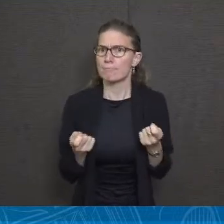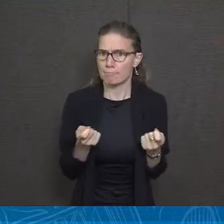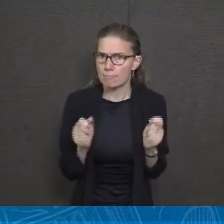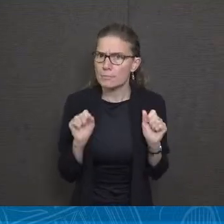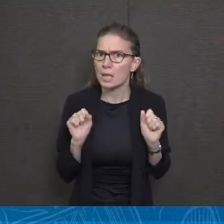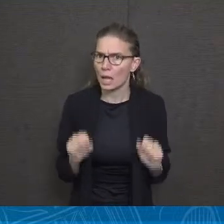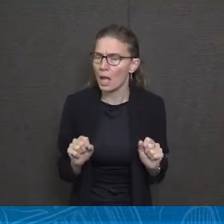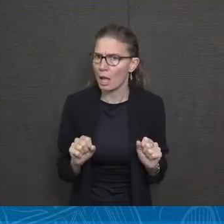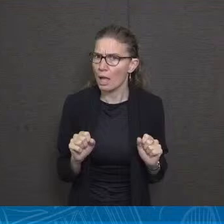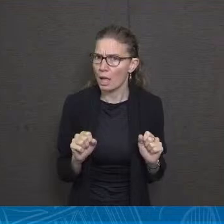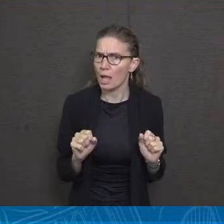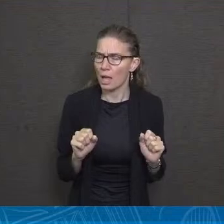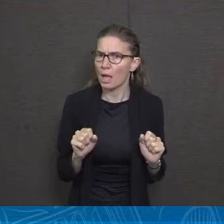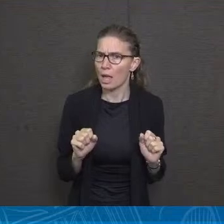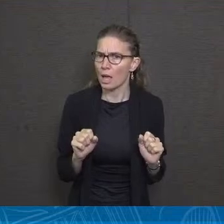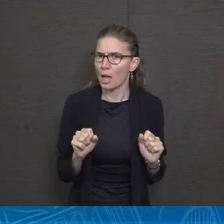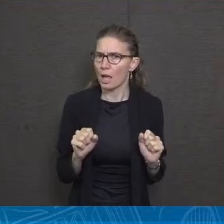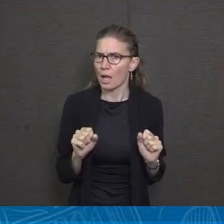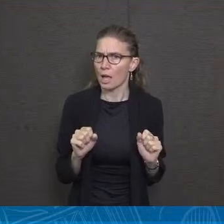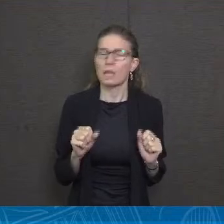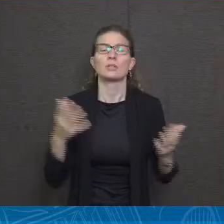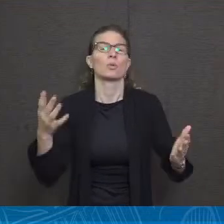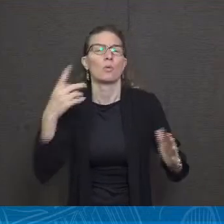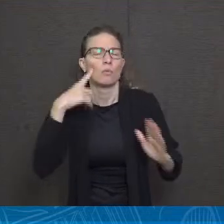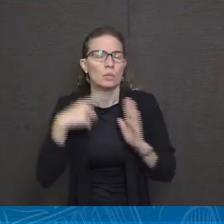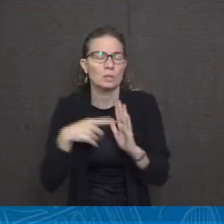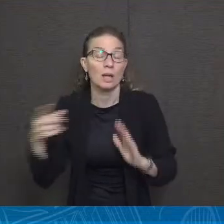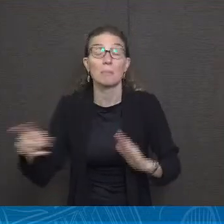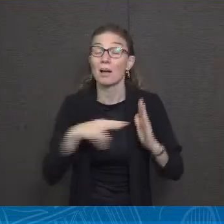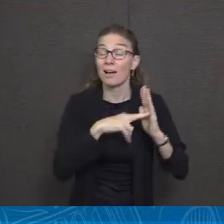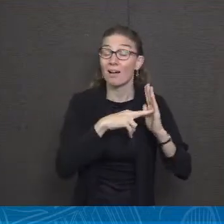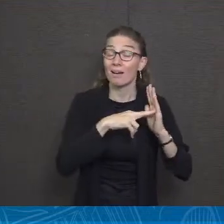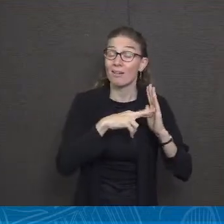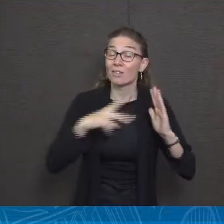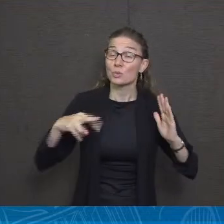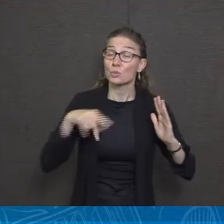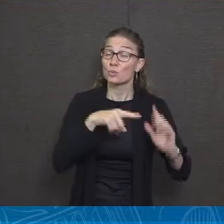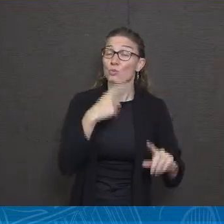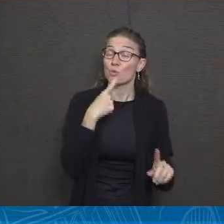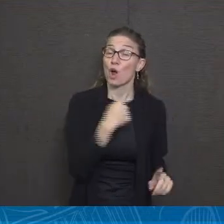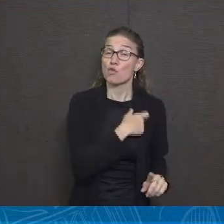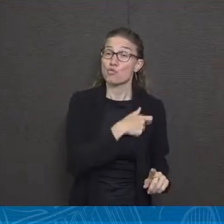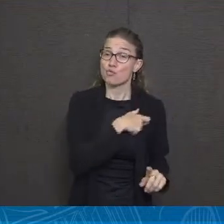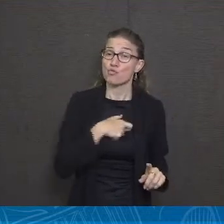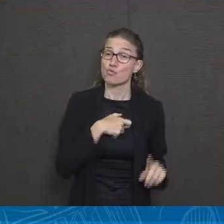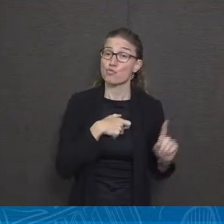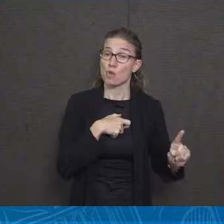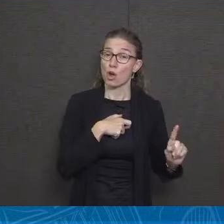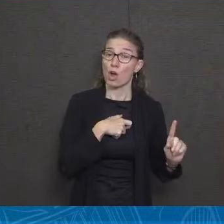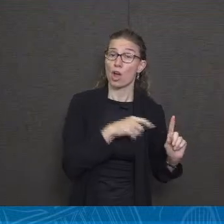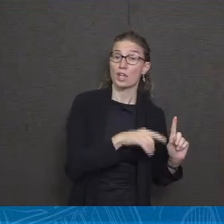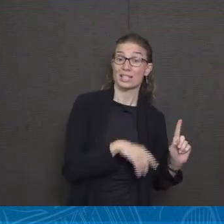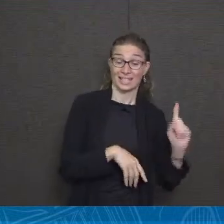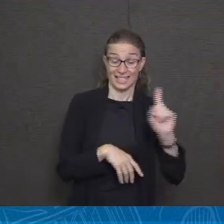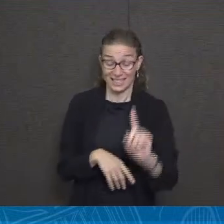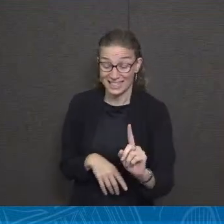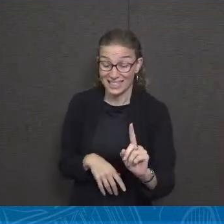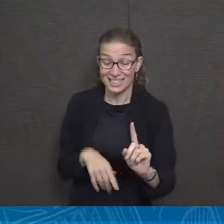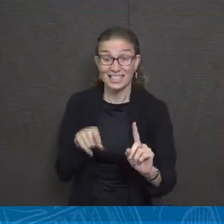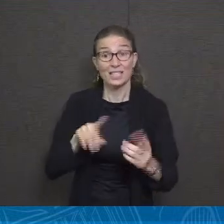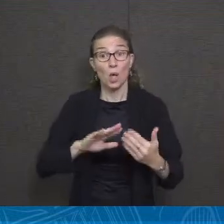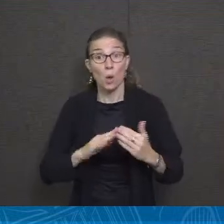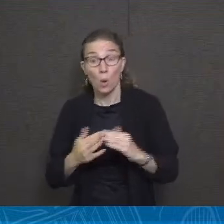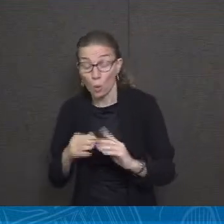link, Vanuatu Red Cross was able to work with the community leaders to link them to the